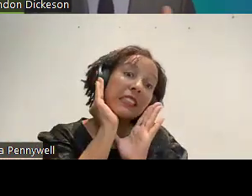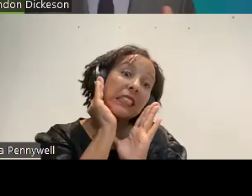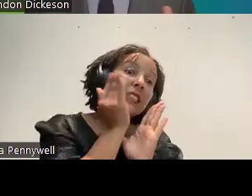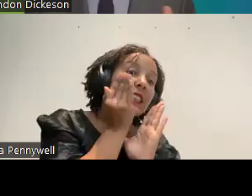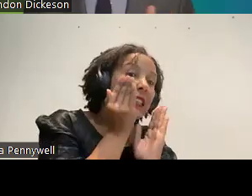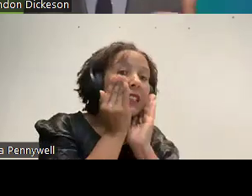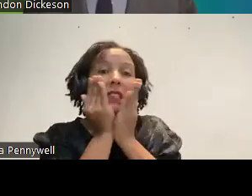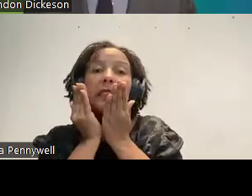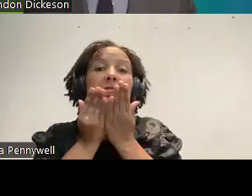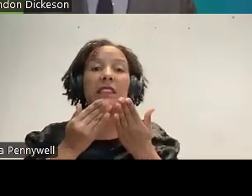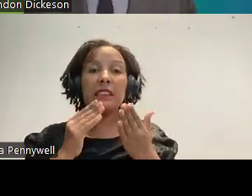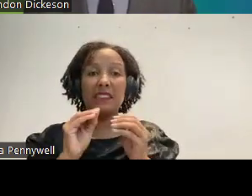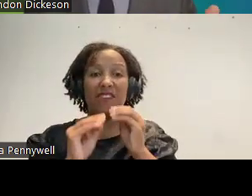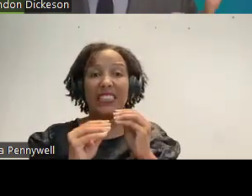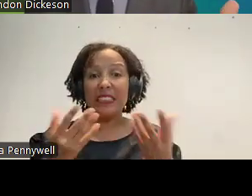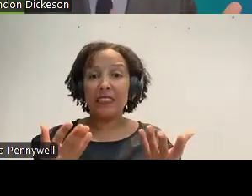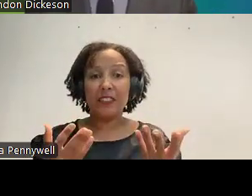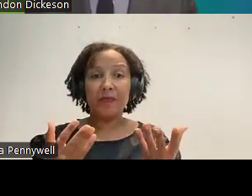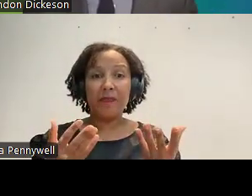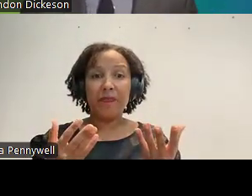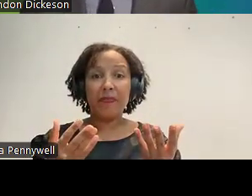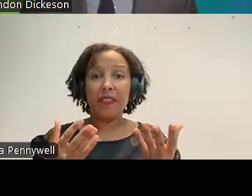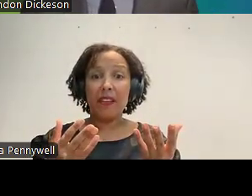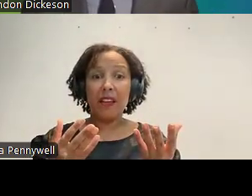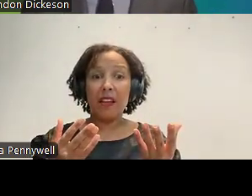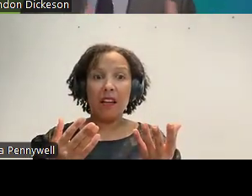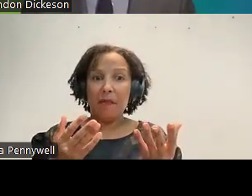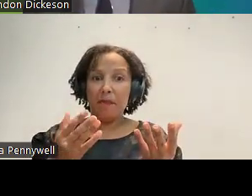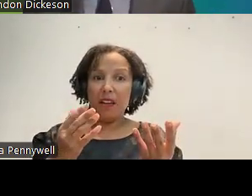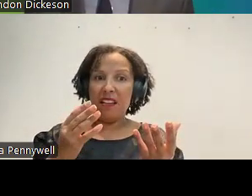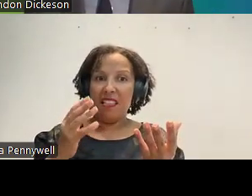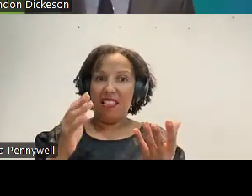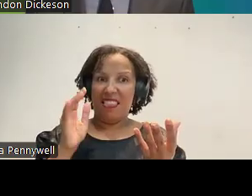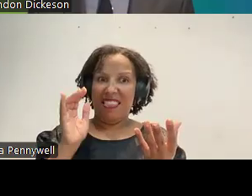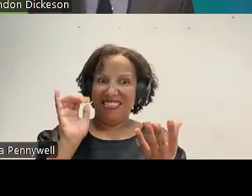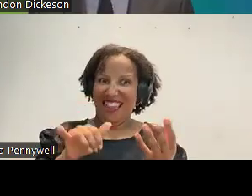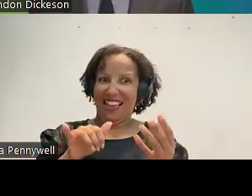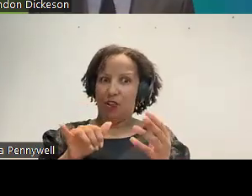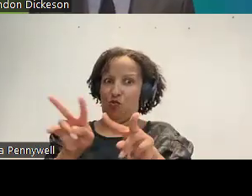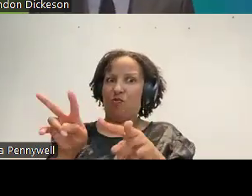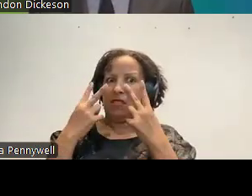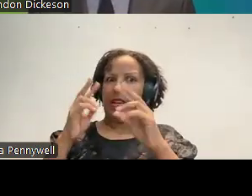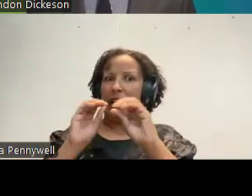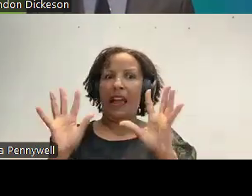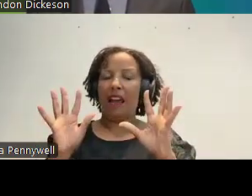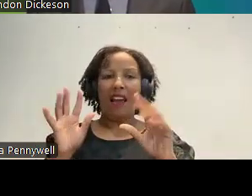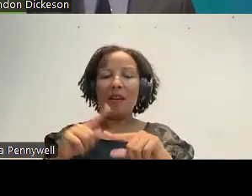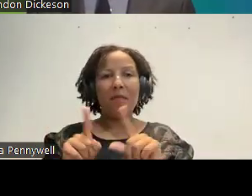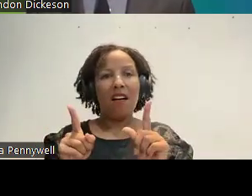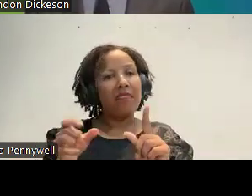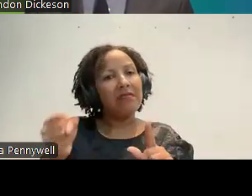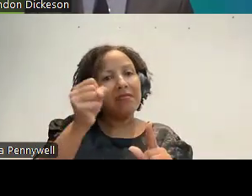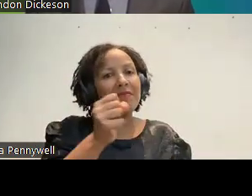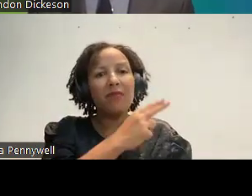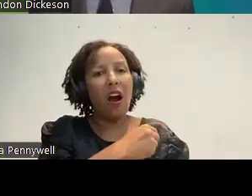is a different observable outward and observable sign, and they're not getting that medical treatment. So they may not be showing up in medical settings